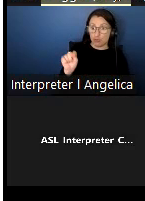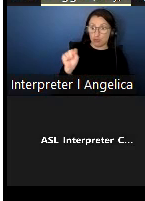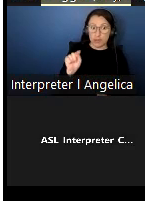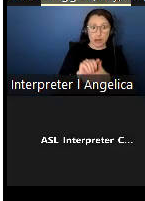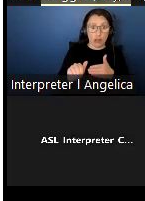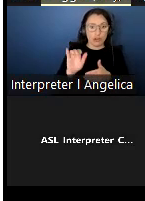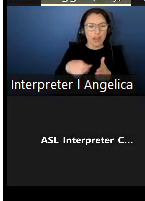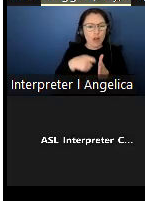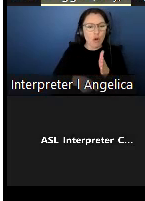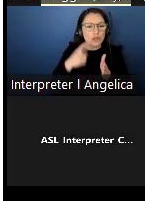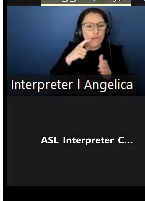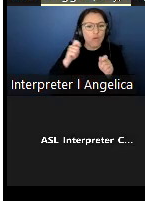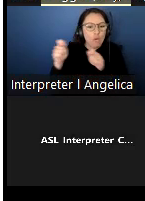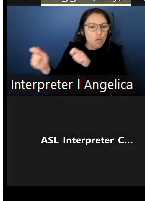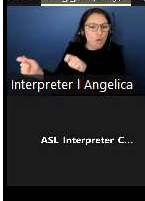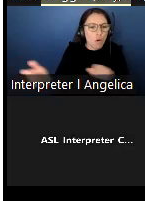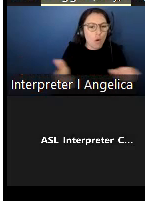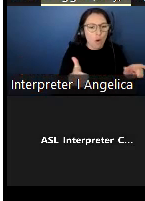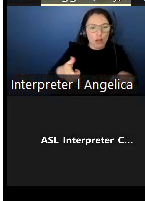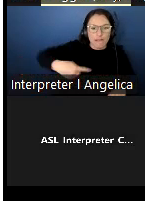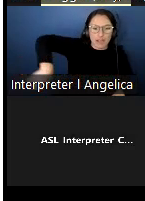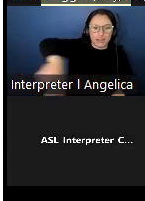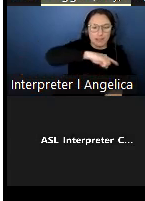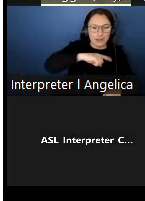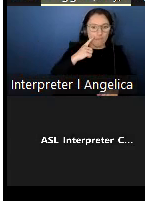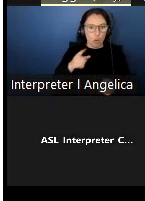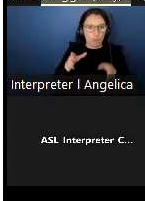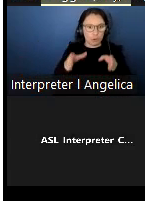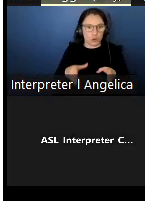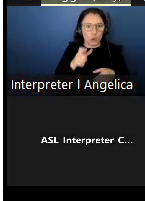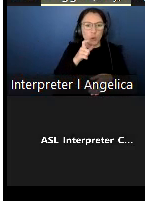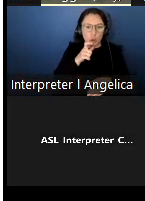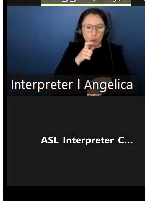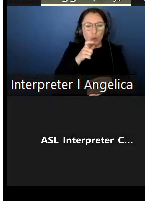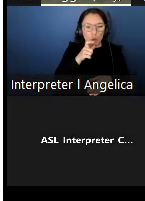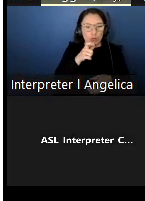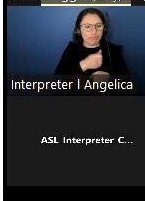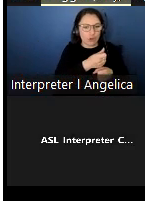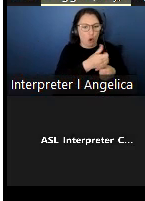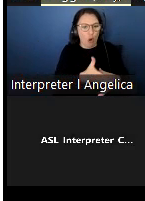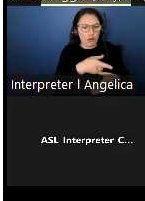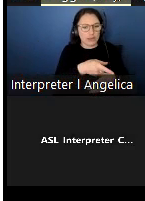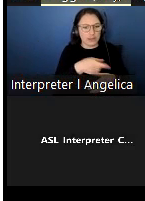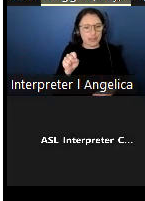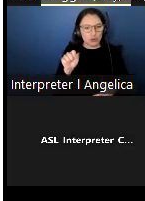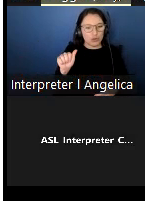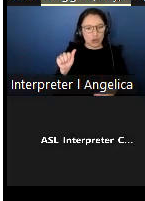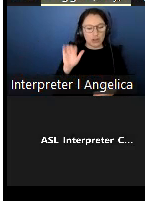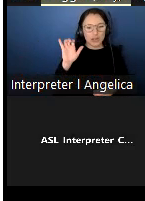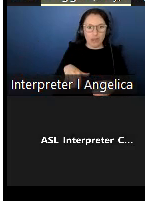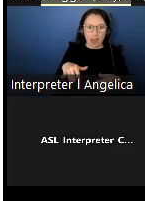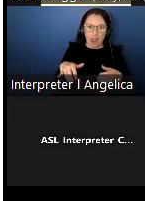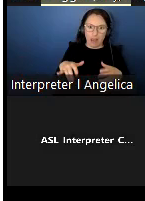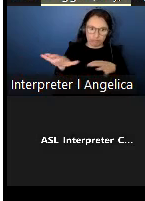of us, the cost to all of us for someone committing sexual assault. So this research was conducted by mathematicians